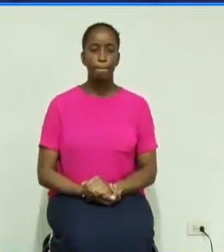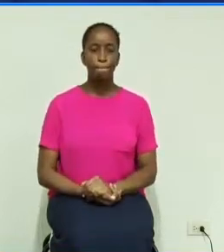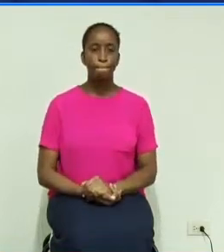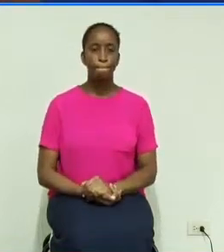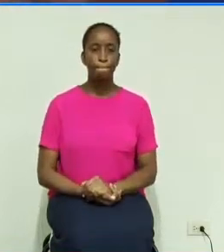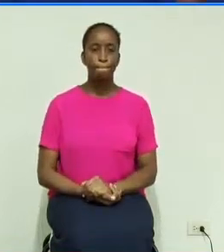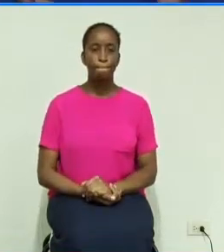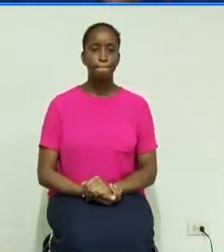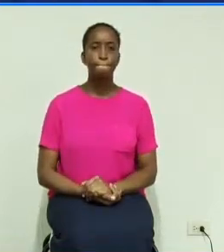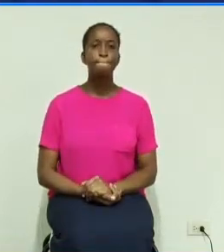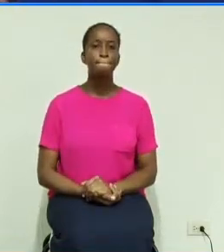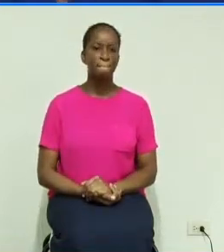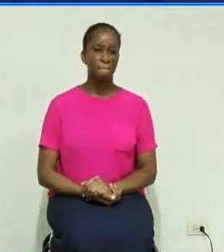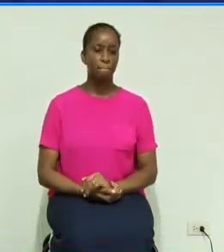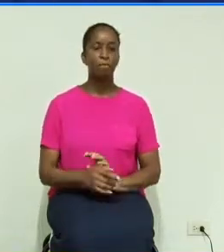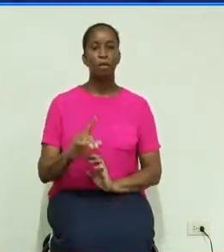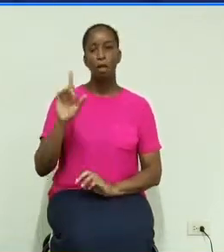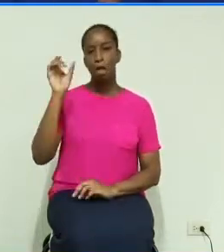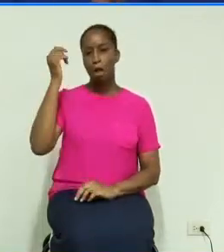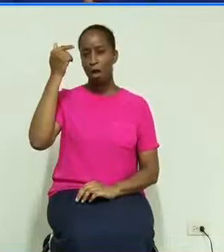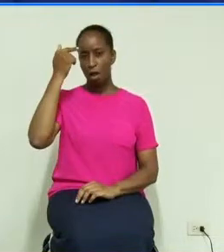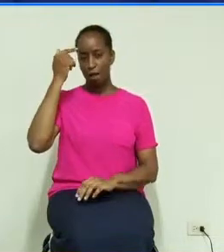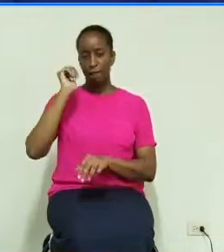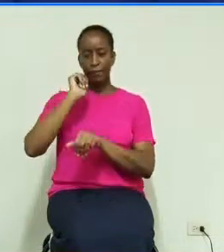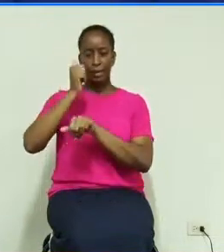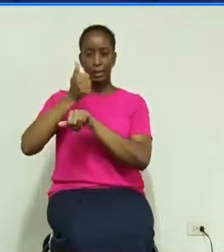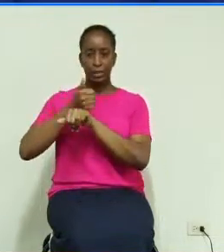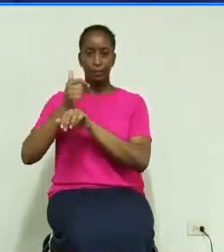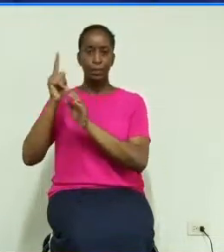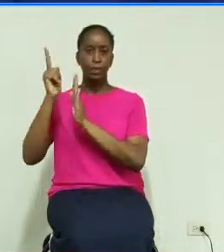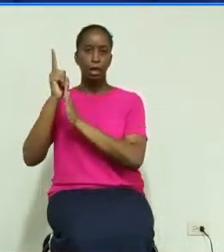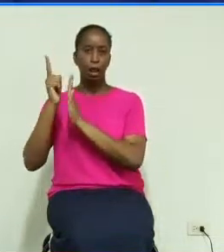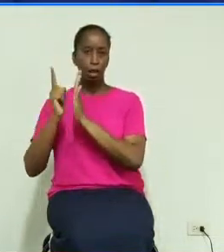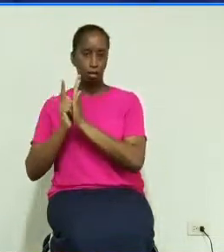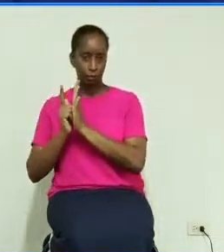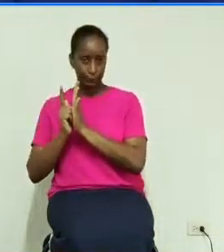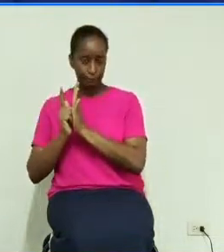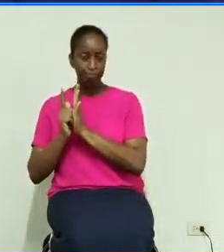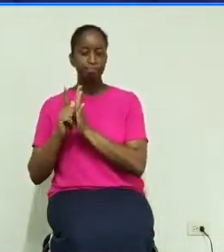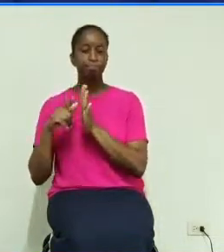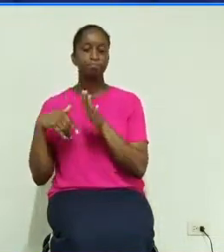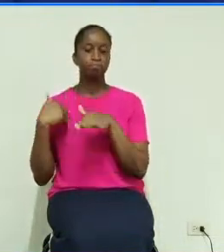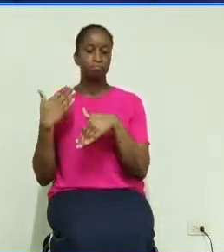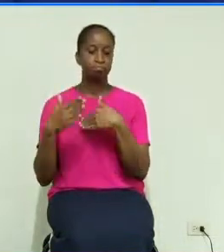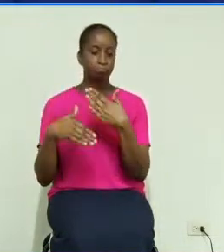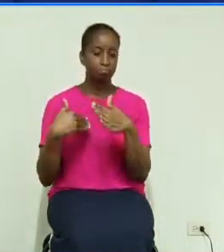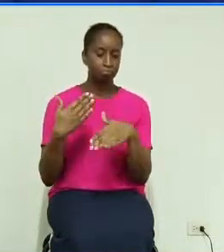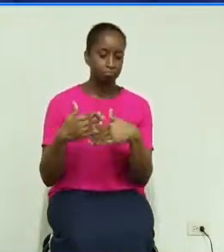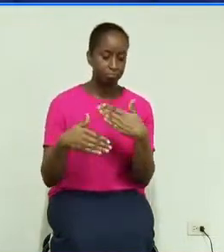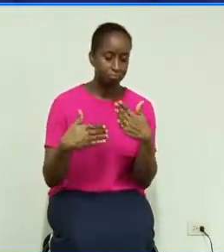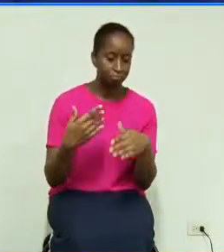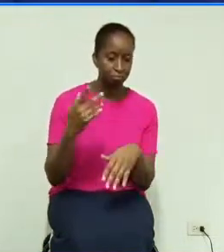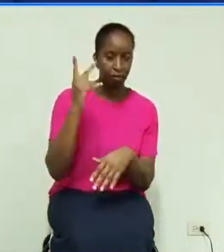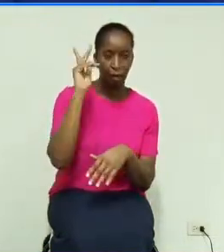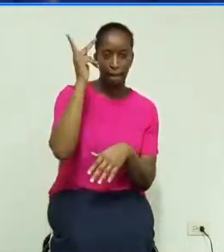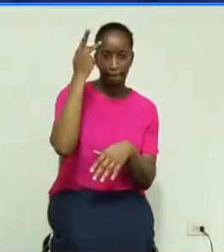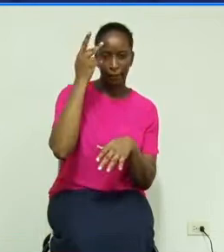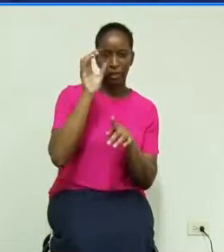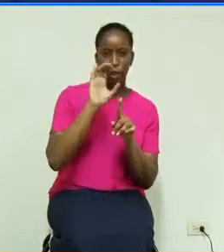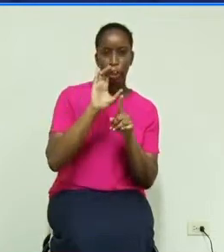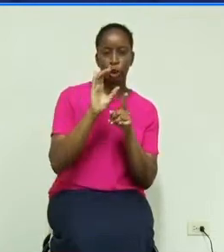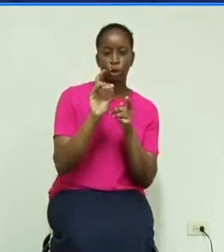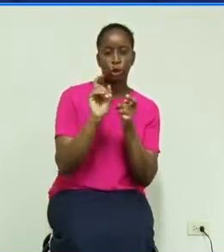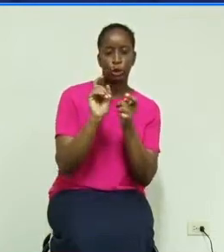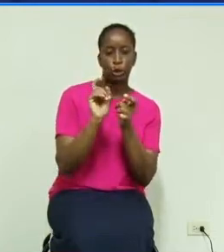then political culture, sometimes there's a lag, and the lag sometimes takes quite a while. So do we leave things to chance, or do we